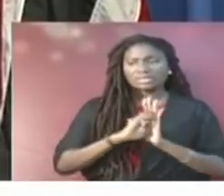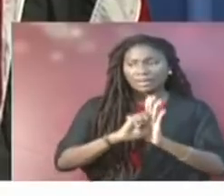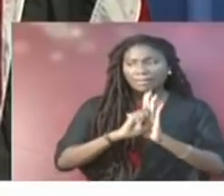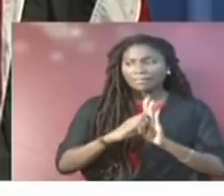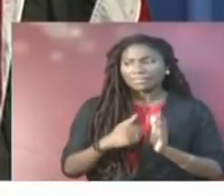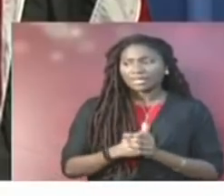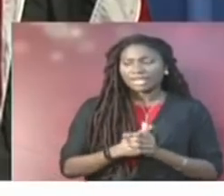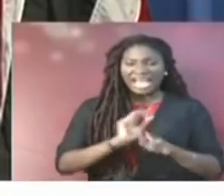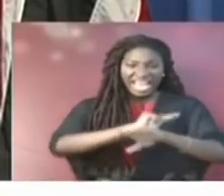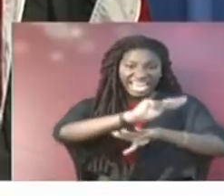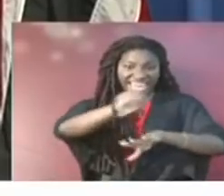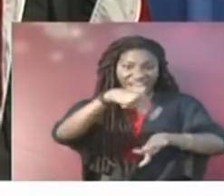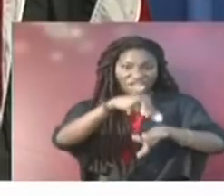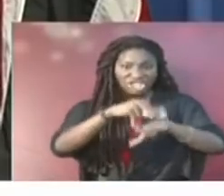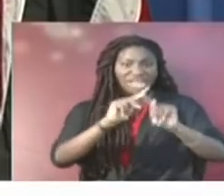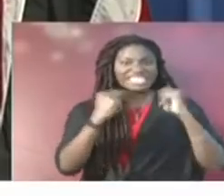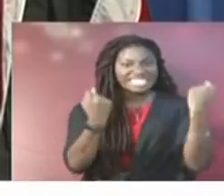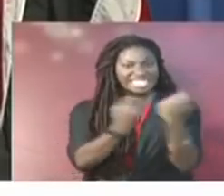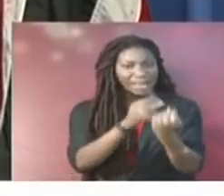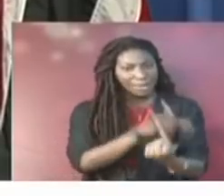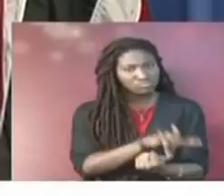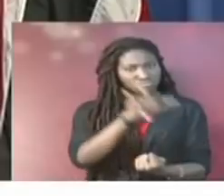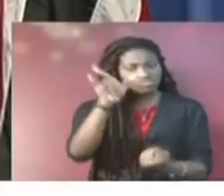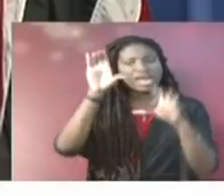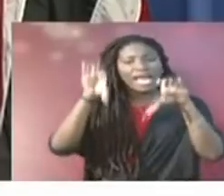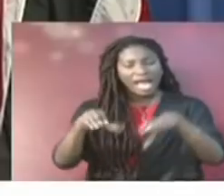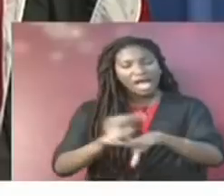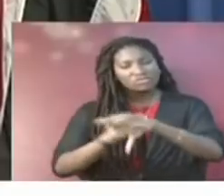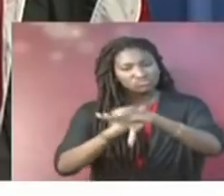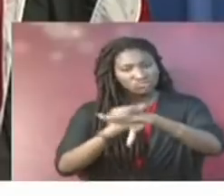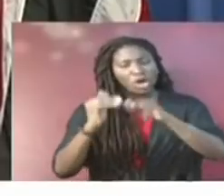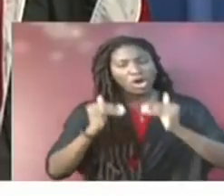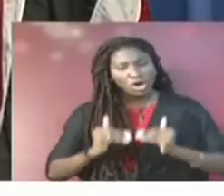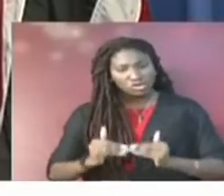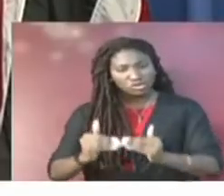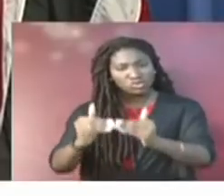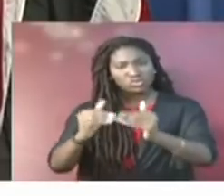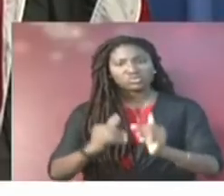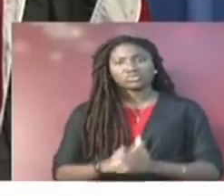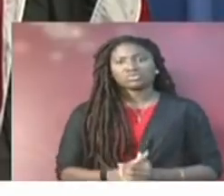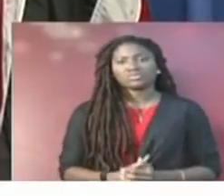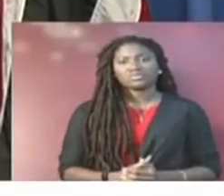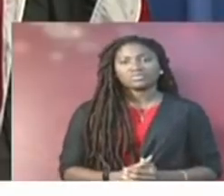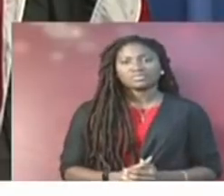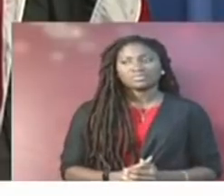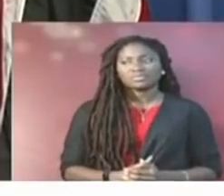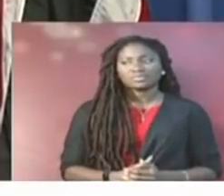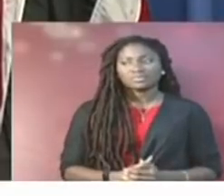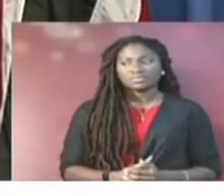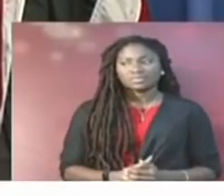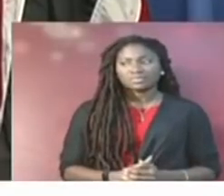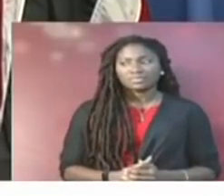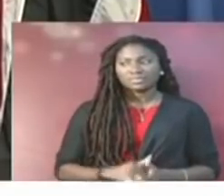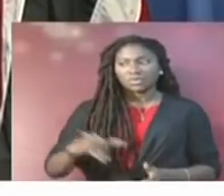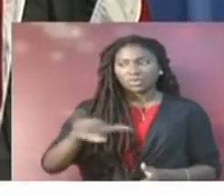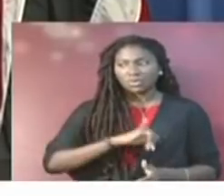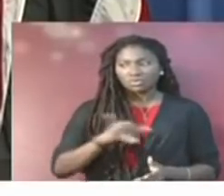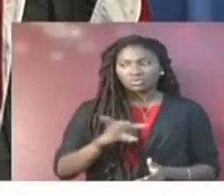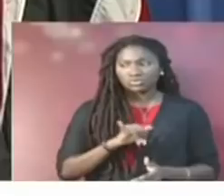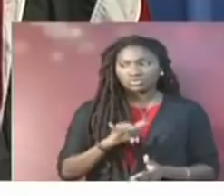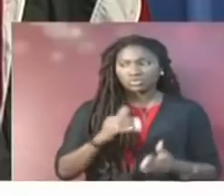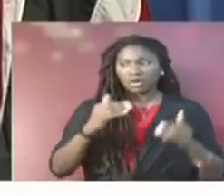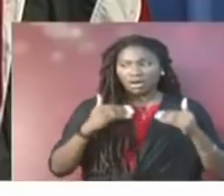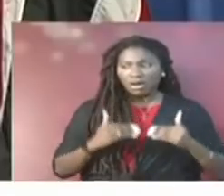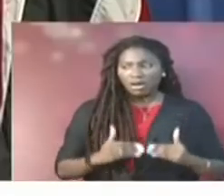the national teams to prepare. They will continue. We had given an exemption to those persons who